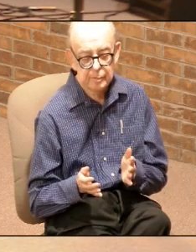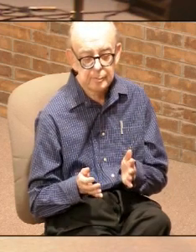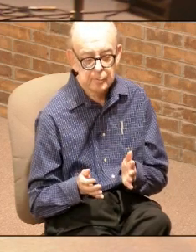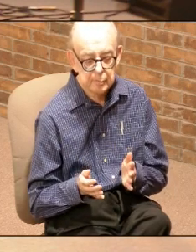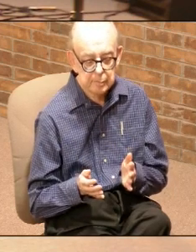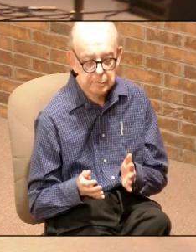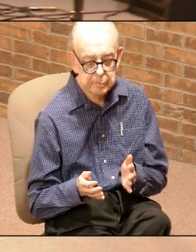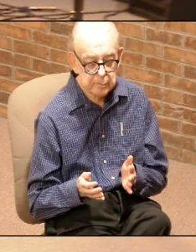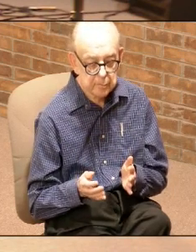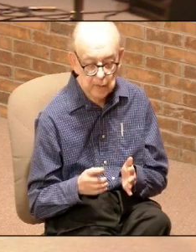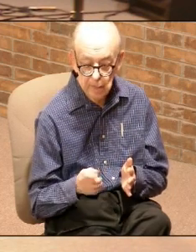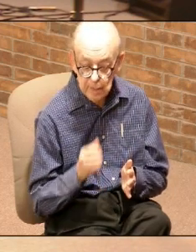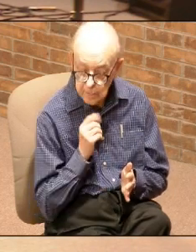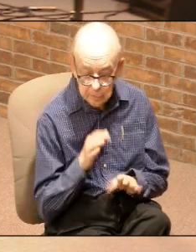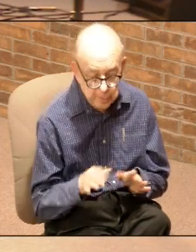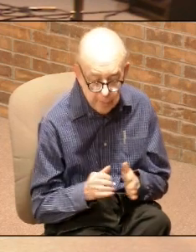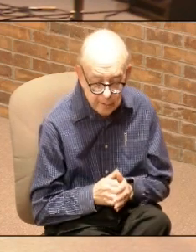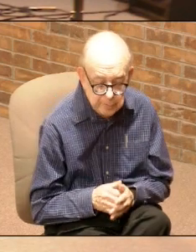They don't.